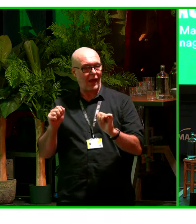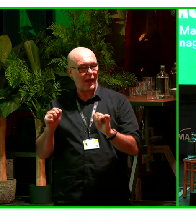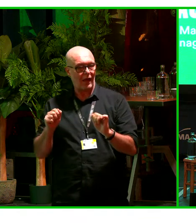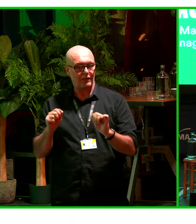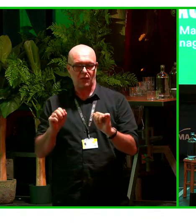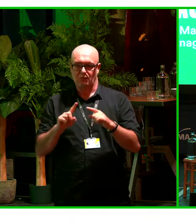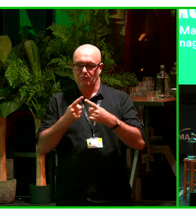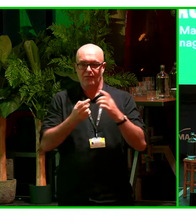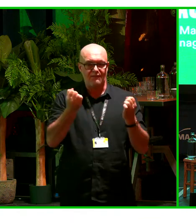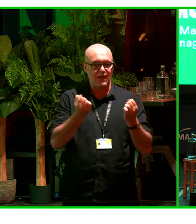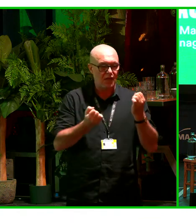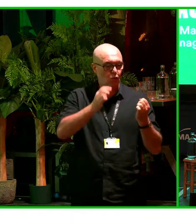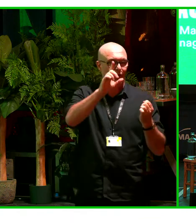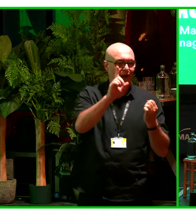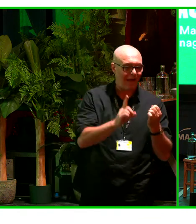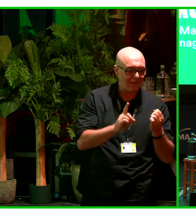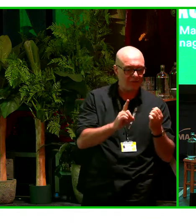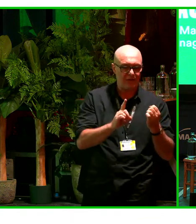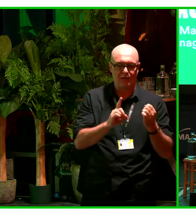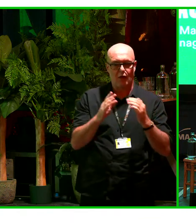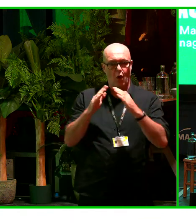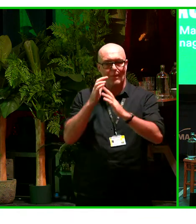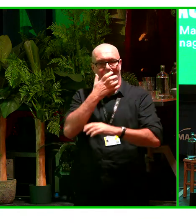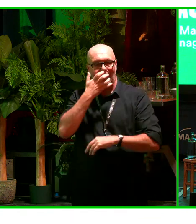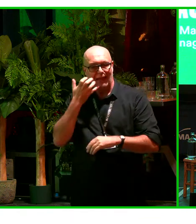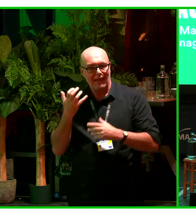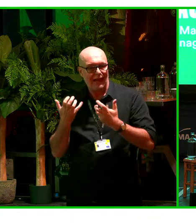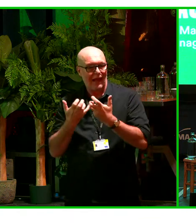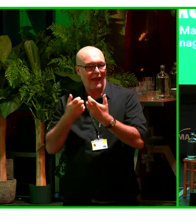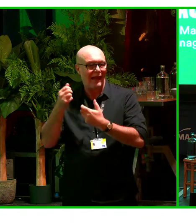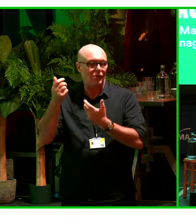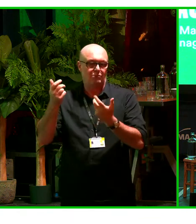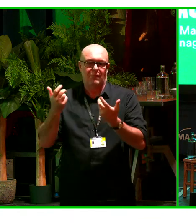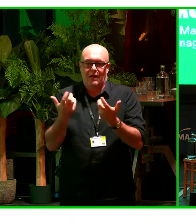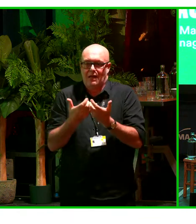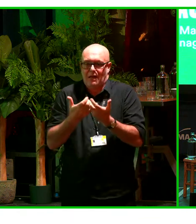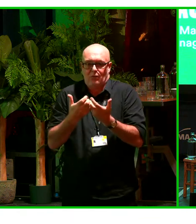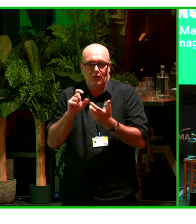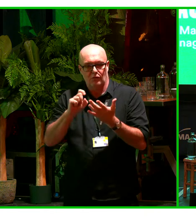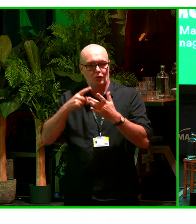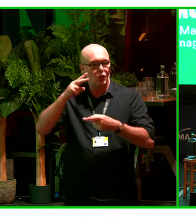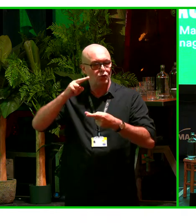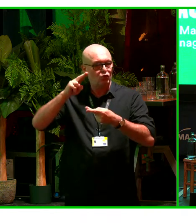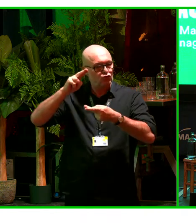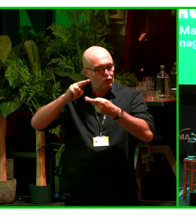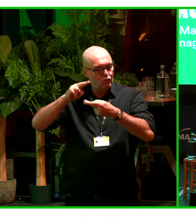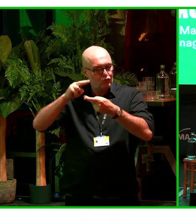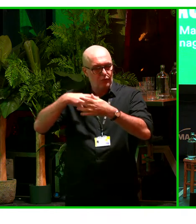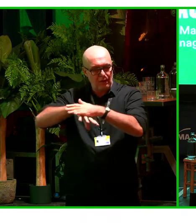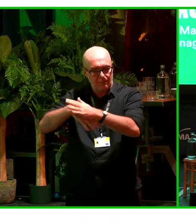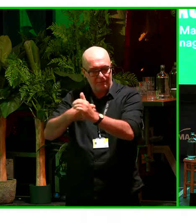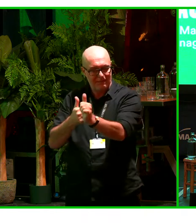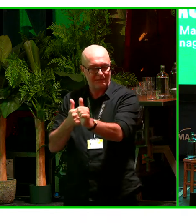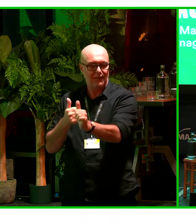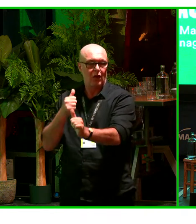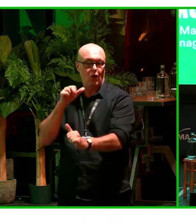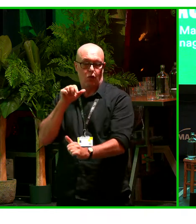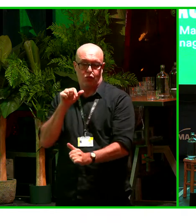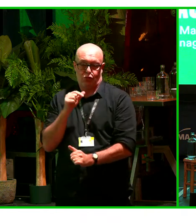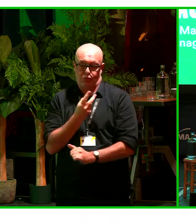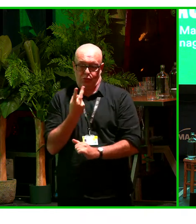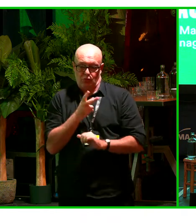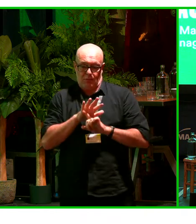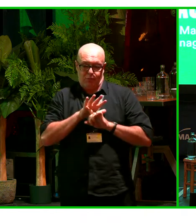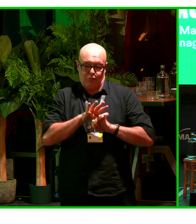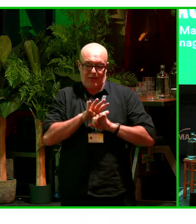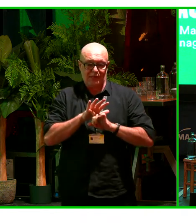drive, the way we heat our homes, the way we decarbonize our businesses. And ultimately, those two pressures, the